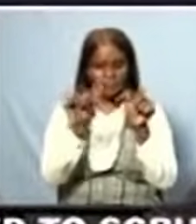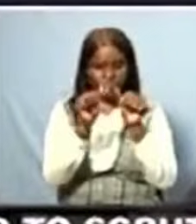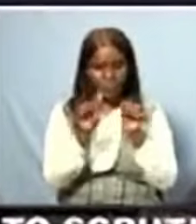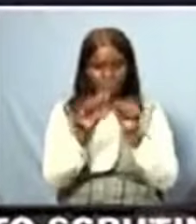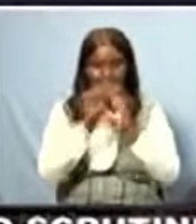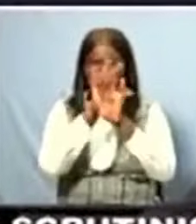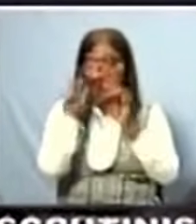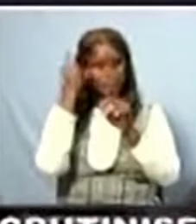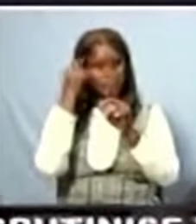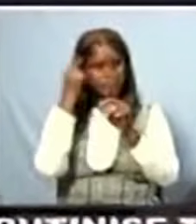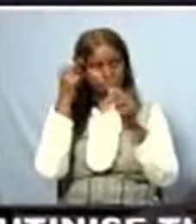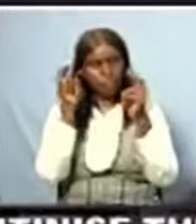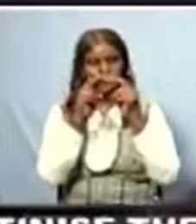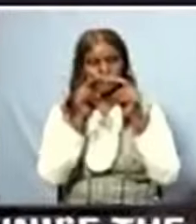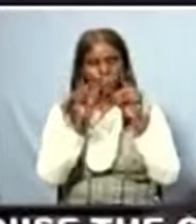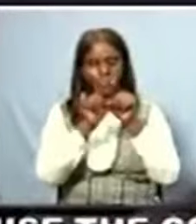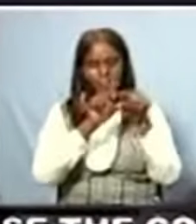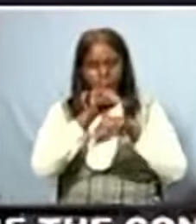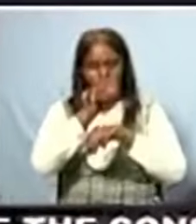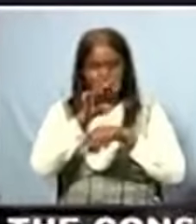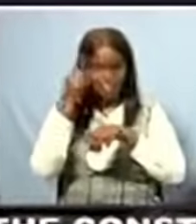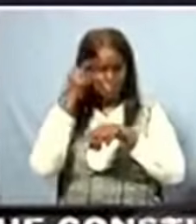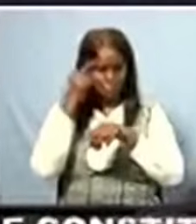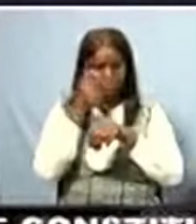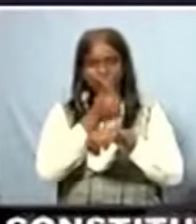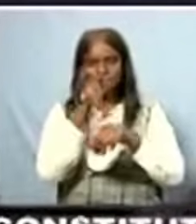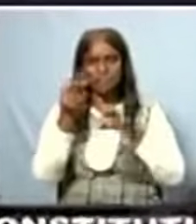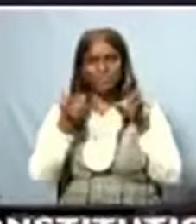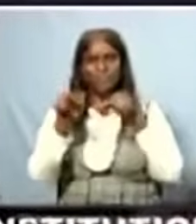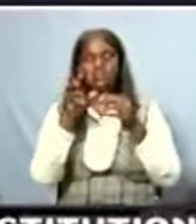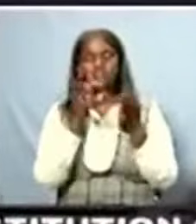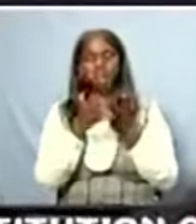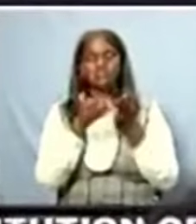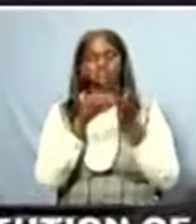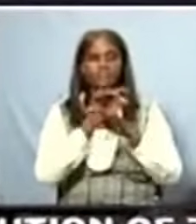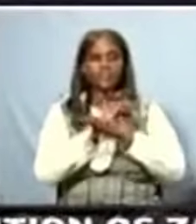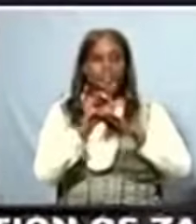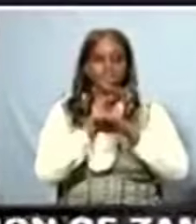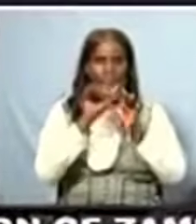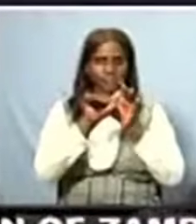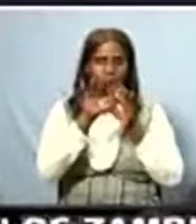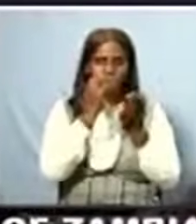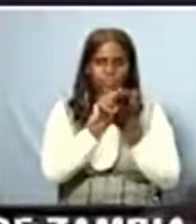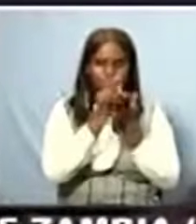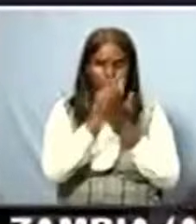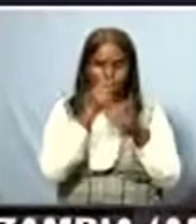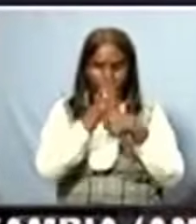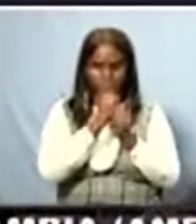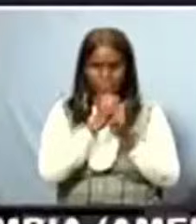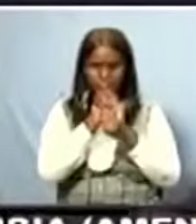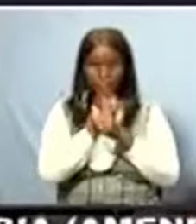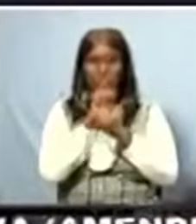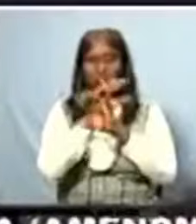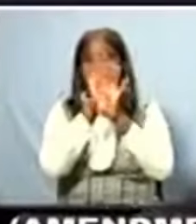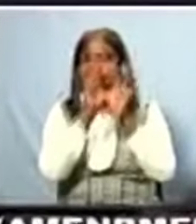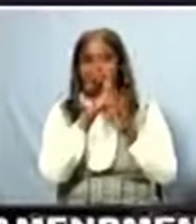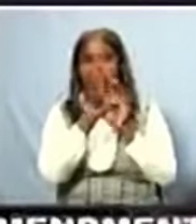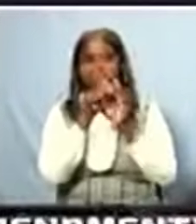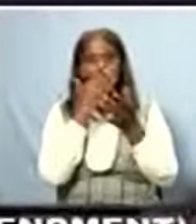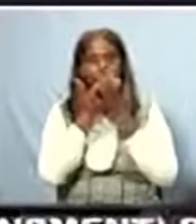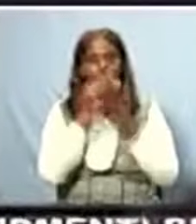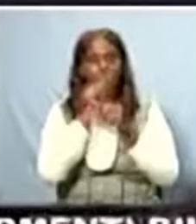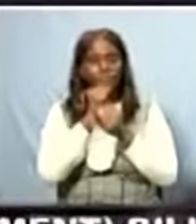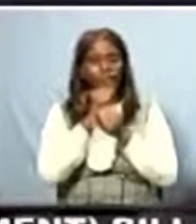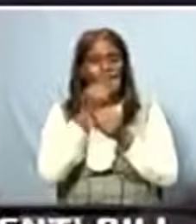clear government contracts and to advise government on other related matters. A vacancy in these offices creates uncertainty in the operations of